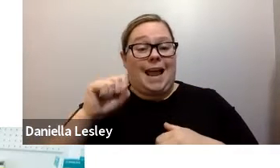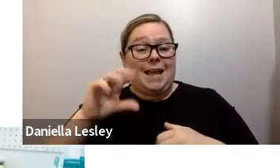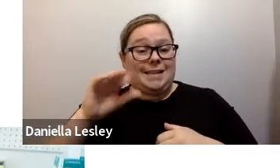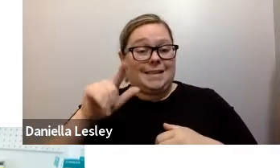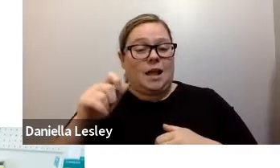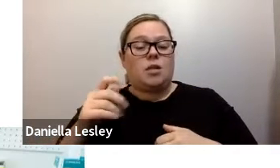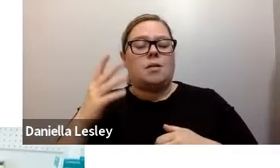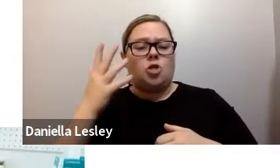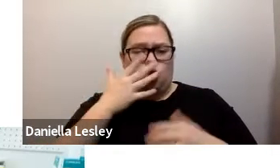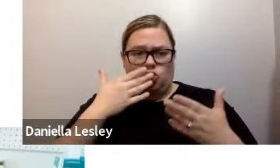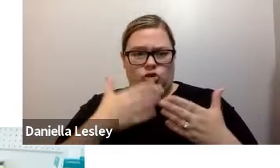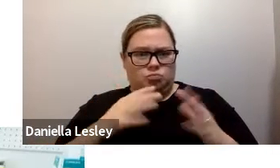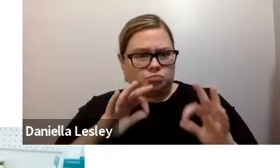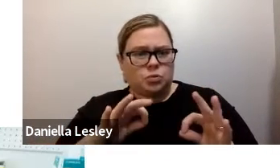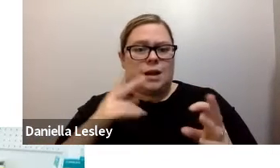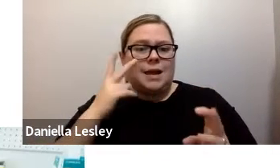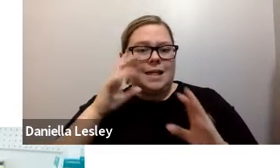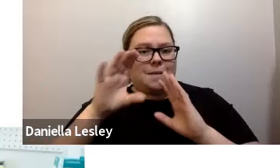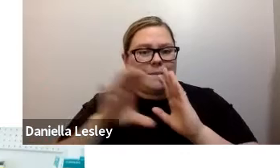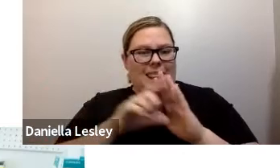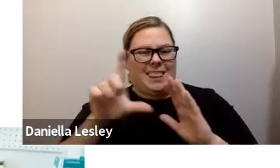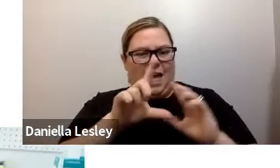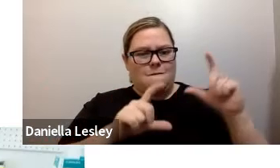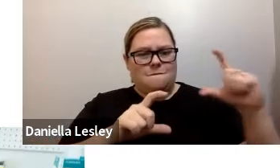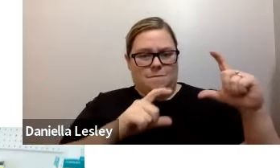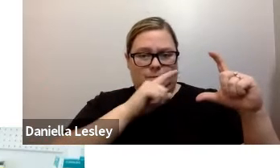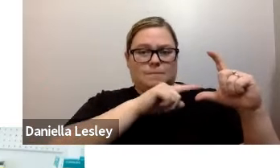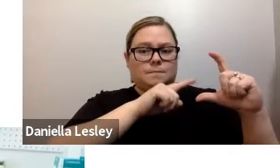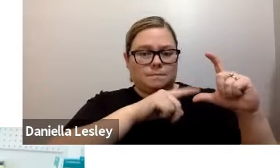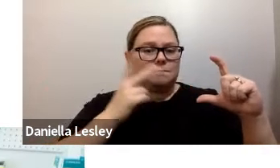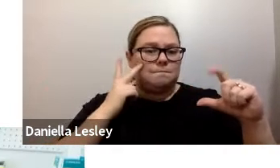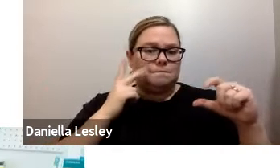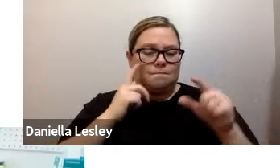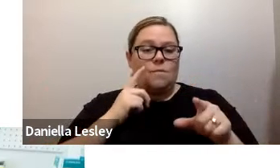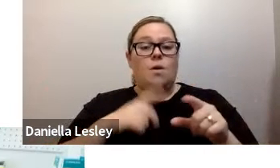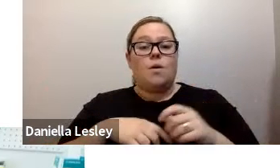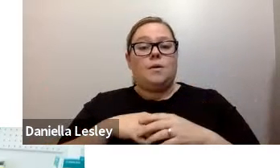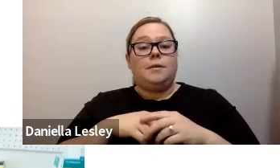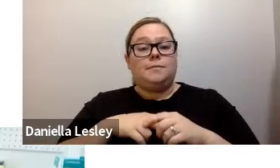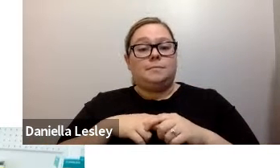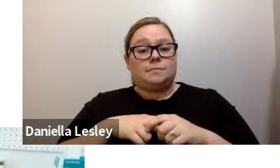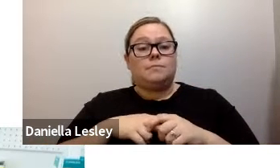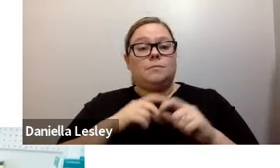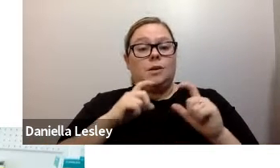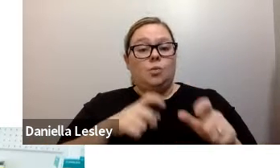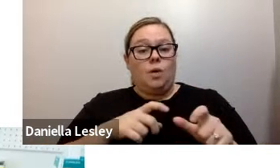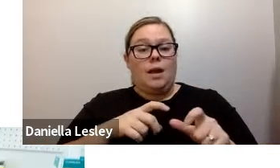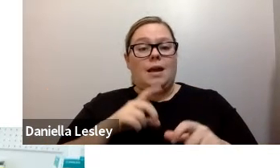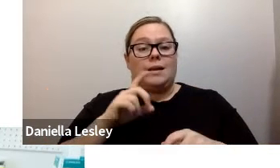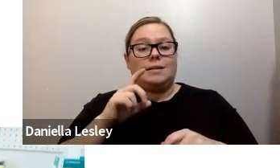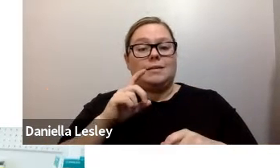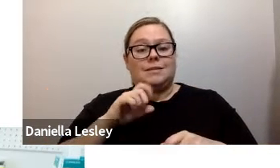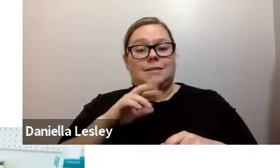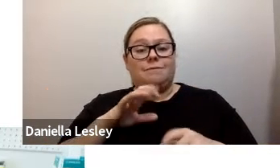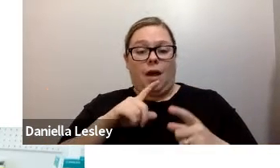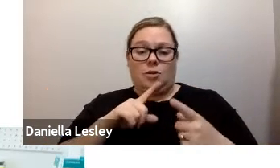pretty slick, as you can see in the picture to the left. And we gave those devices to Dr. Brooks